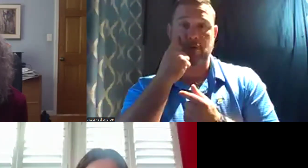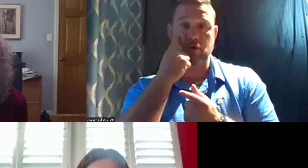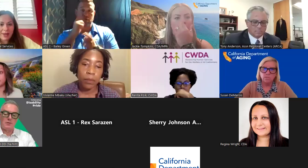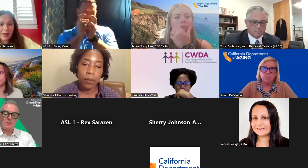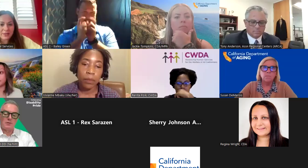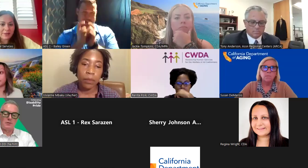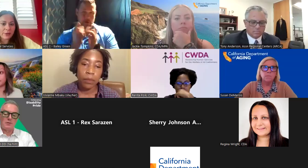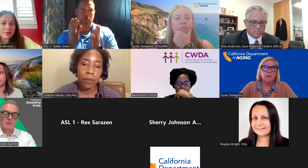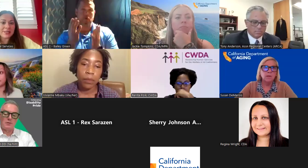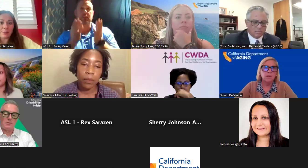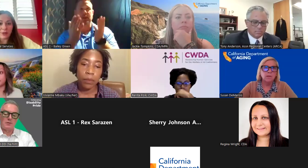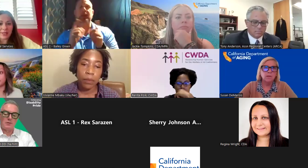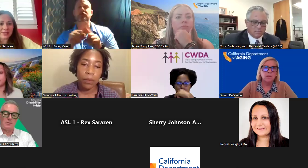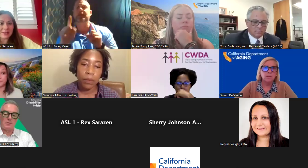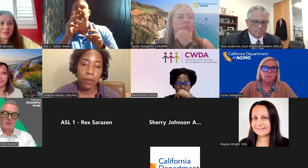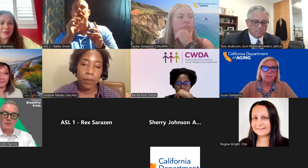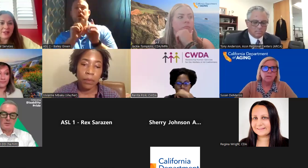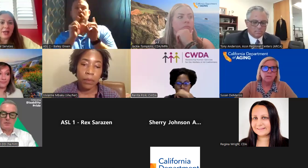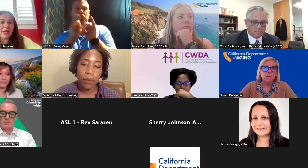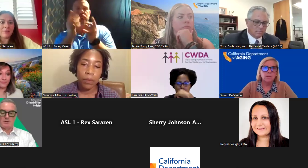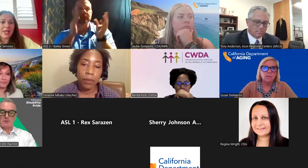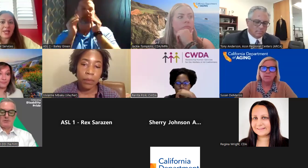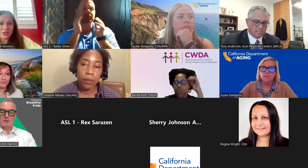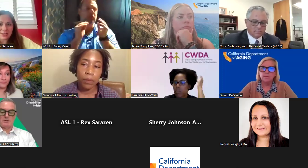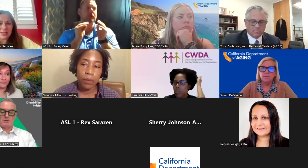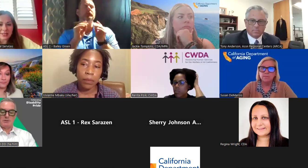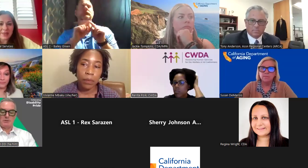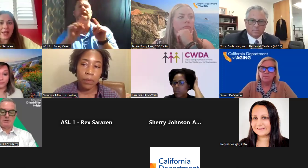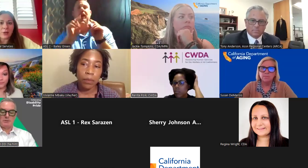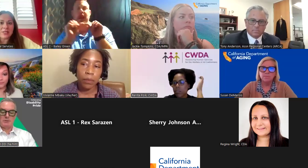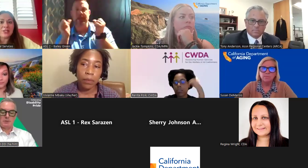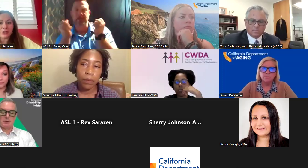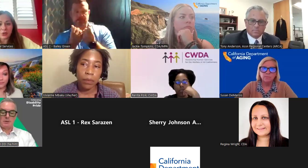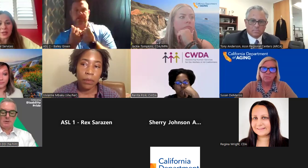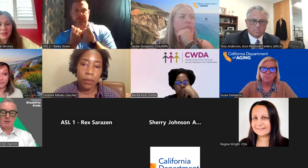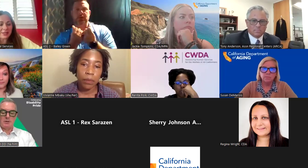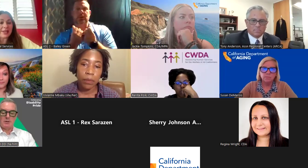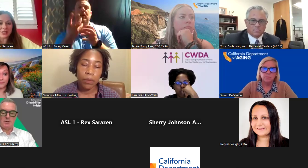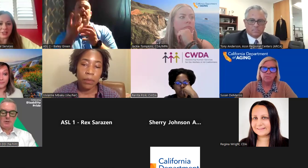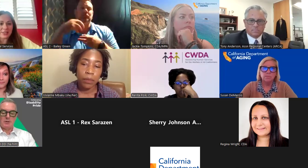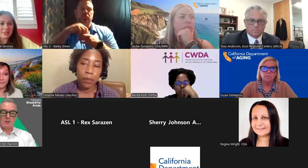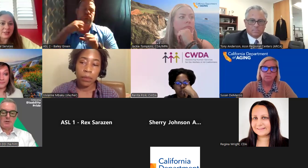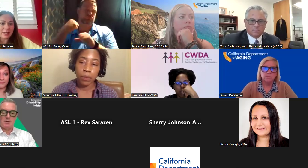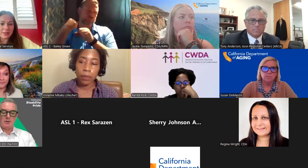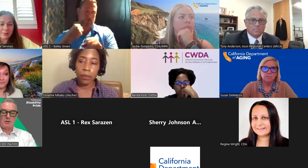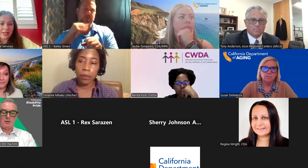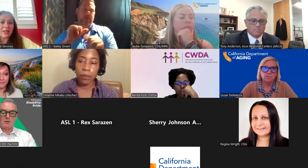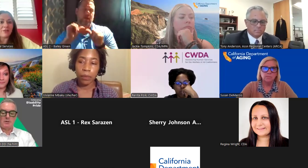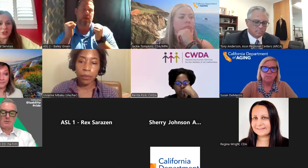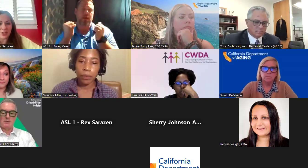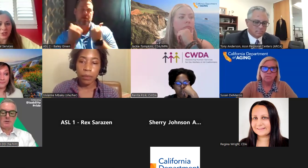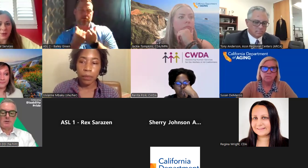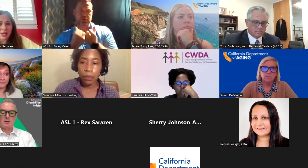recommendations, that we think about how different groups experience different agencies, and that goes into strengthening the agencies and the ultimate